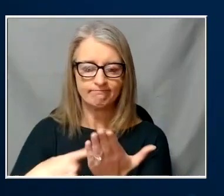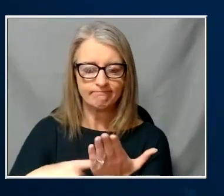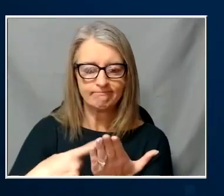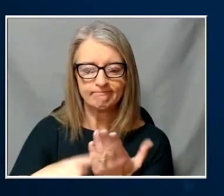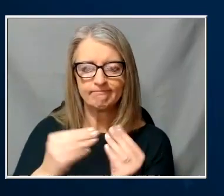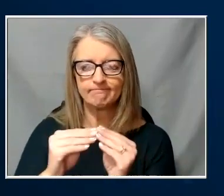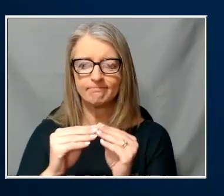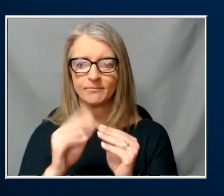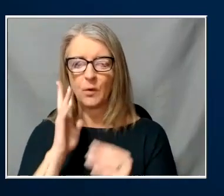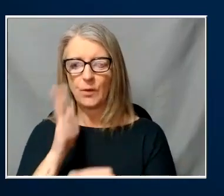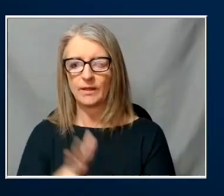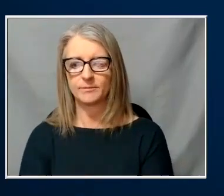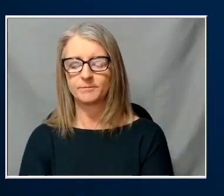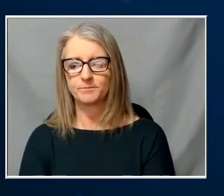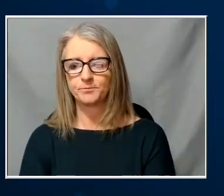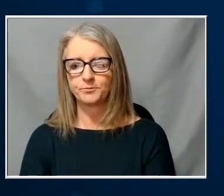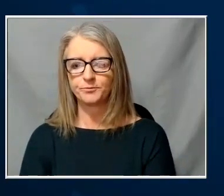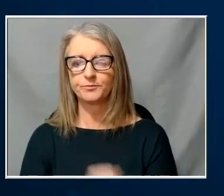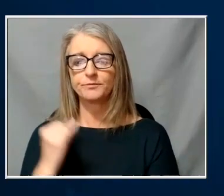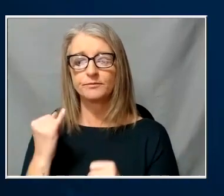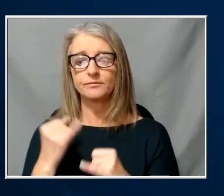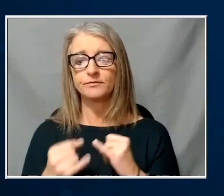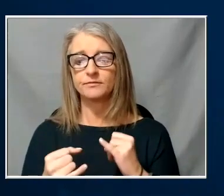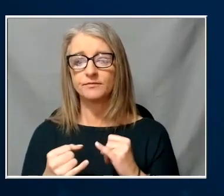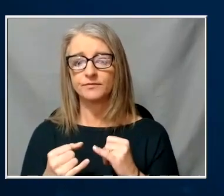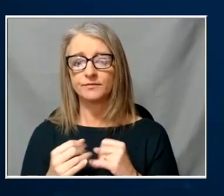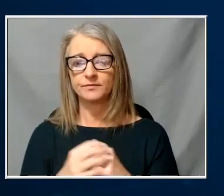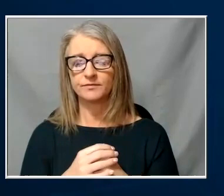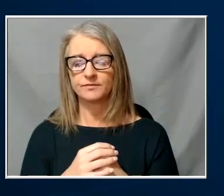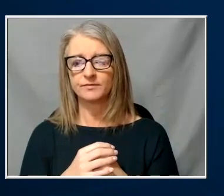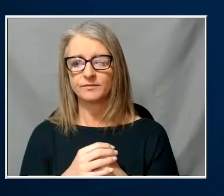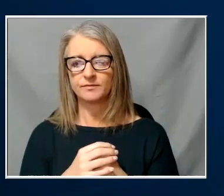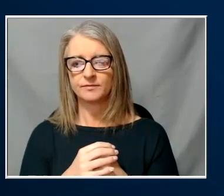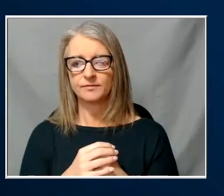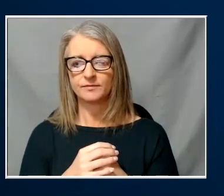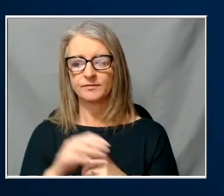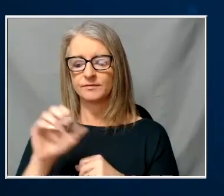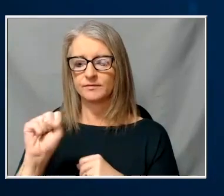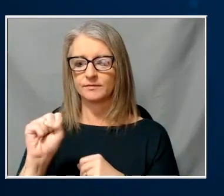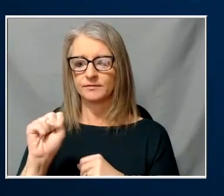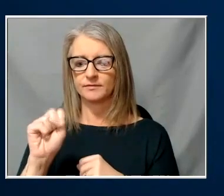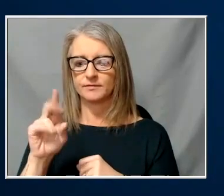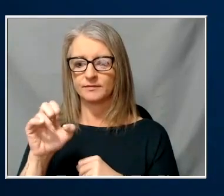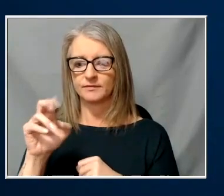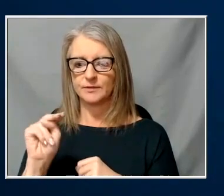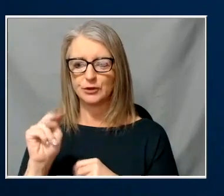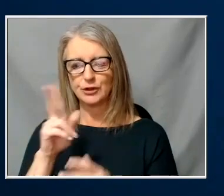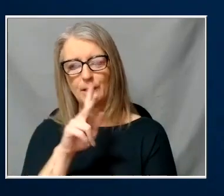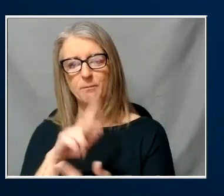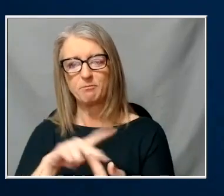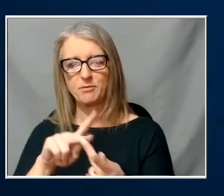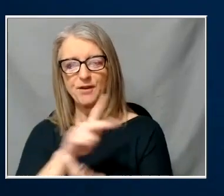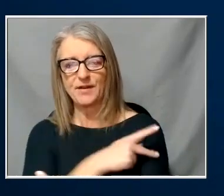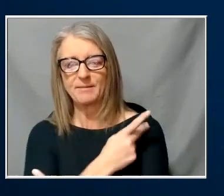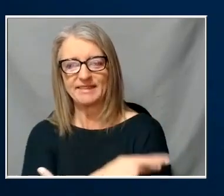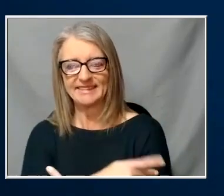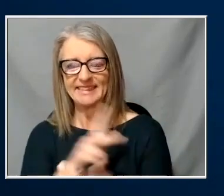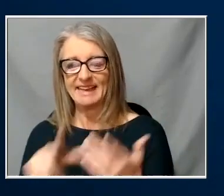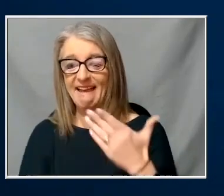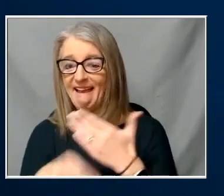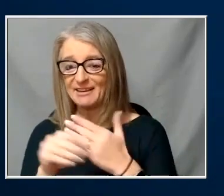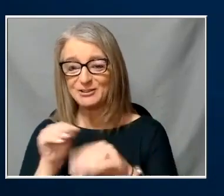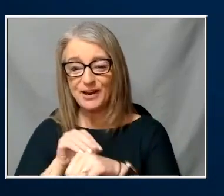detail on that for you, Deb. Let's get to our final thoughts from our guests. And I'm going to start with you, Susan, perfect patient Susan. What any other extra advice you